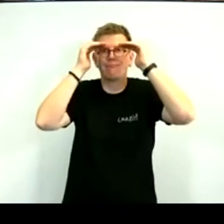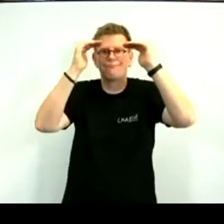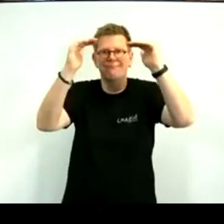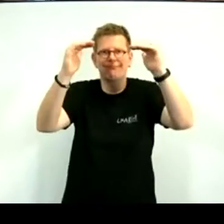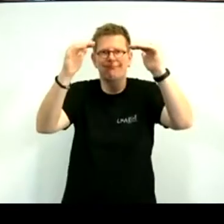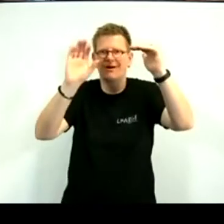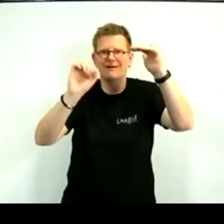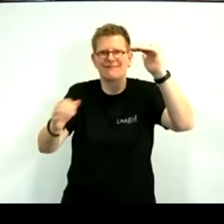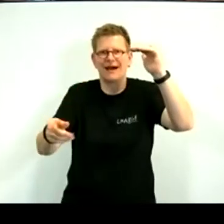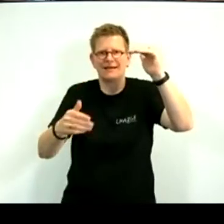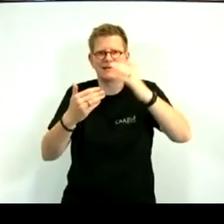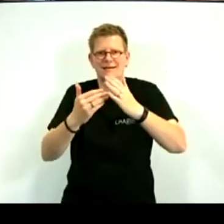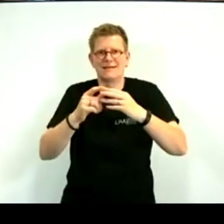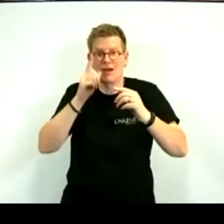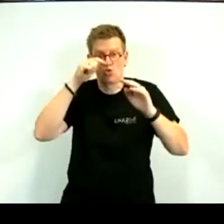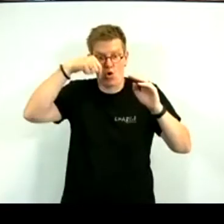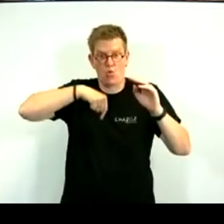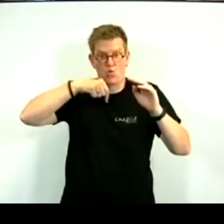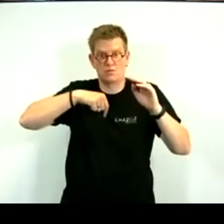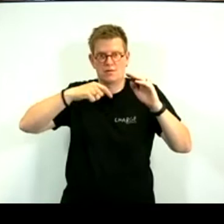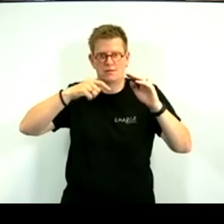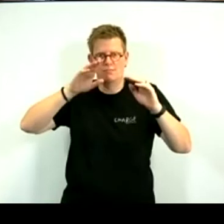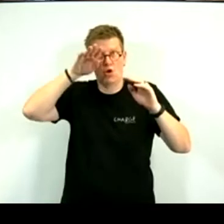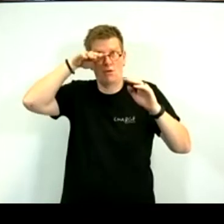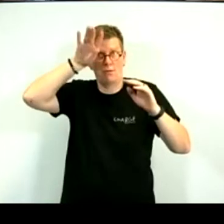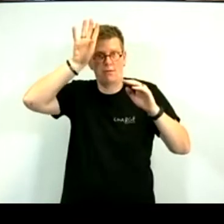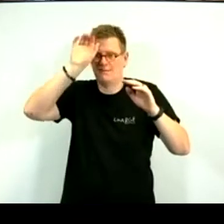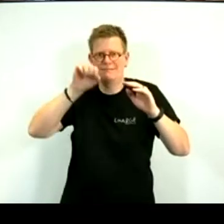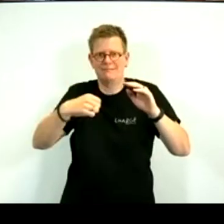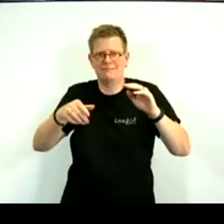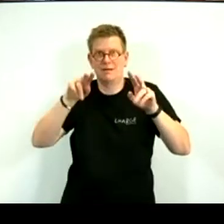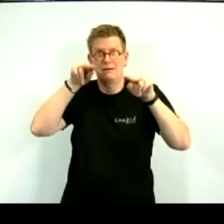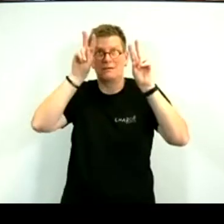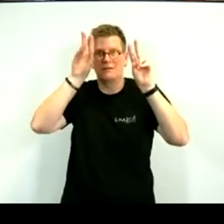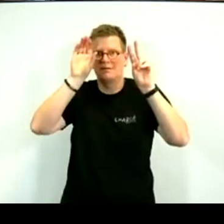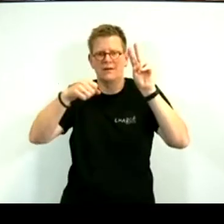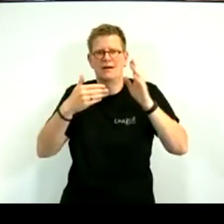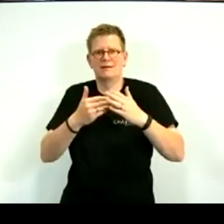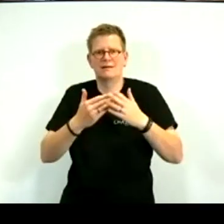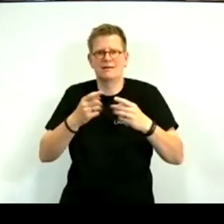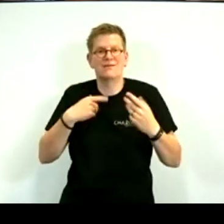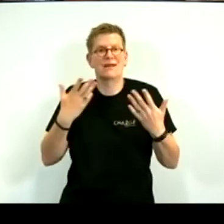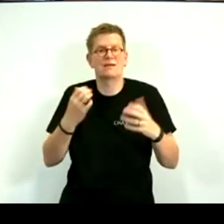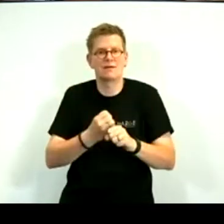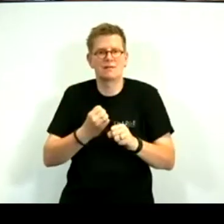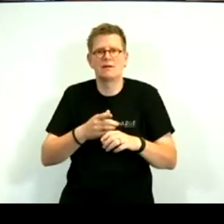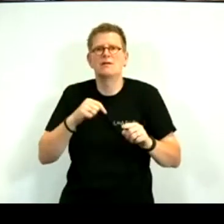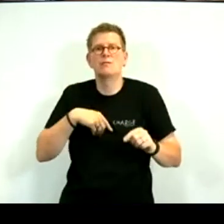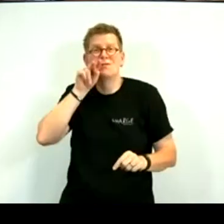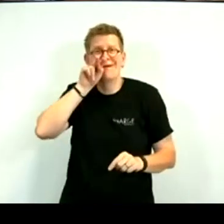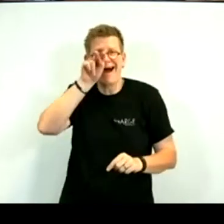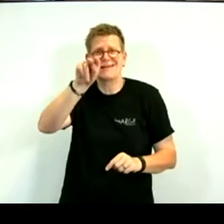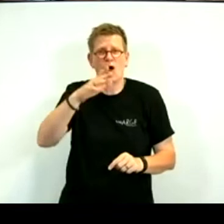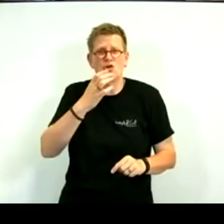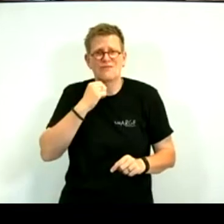visual field in order to look ahead. And sometimes they do what's called eccentric